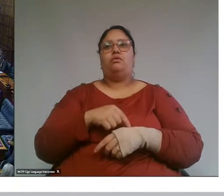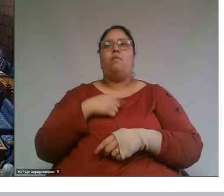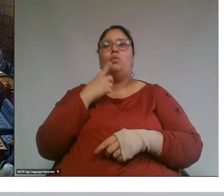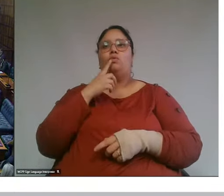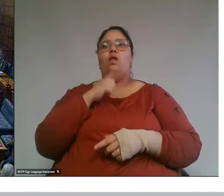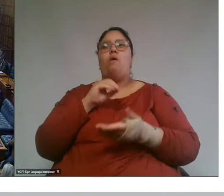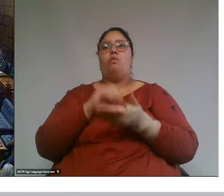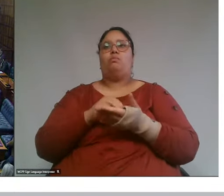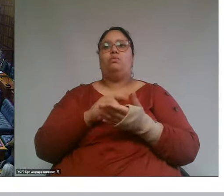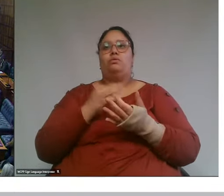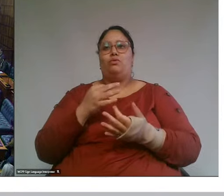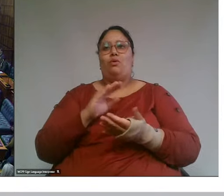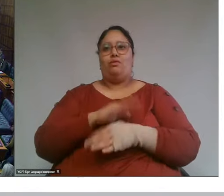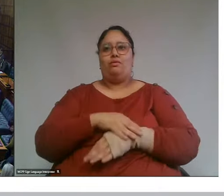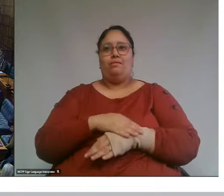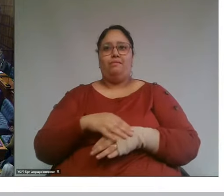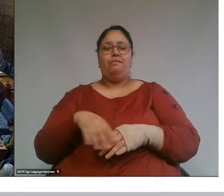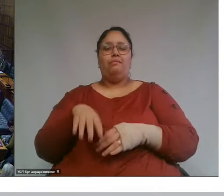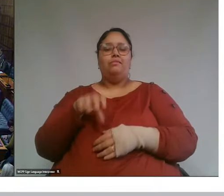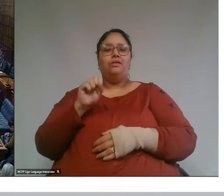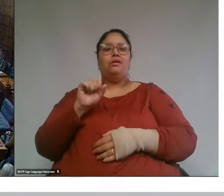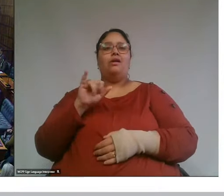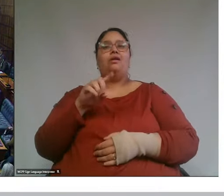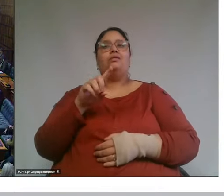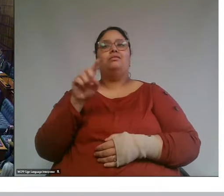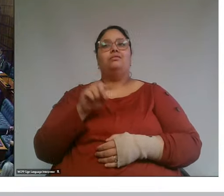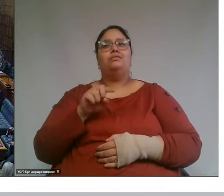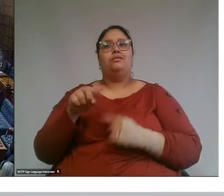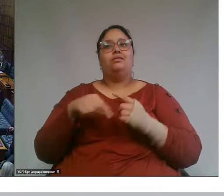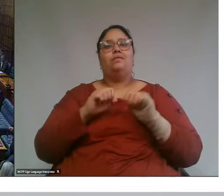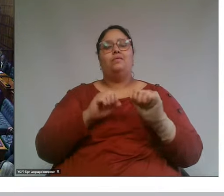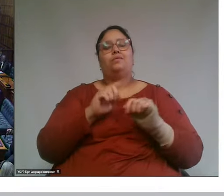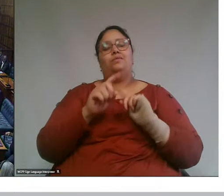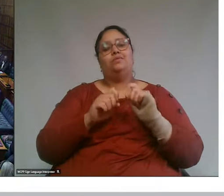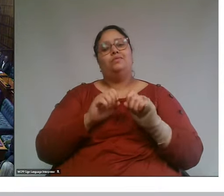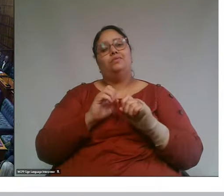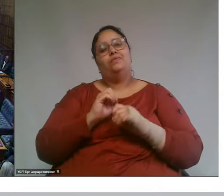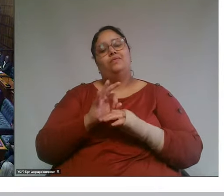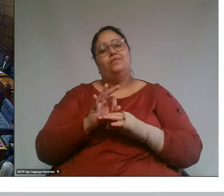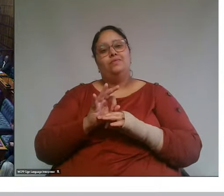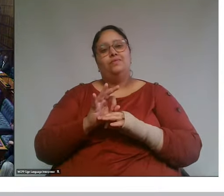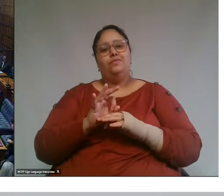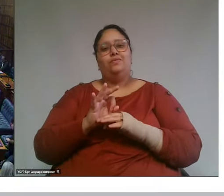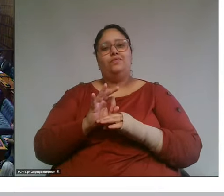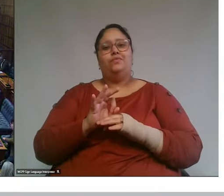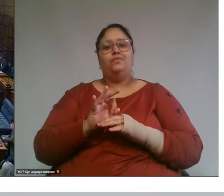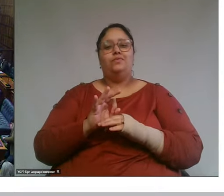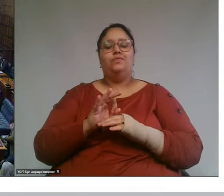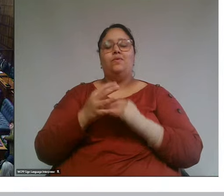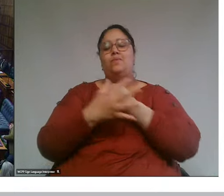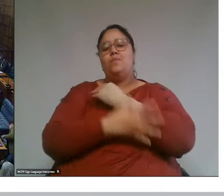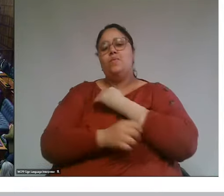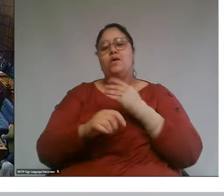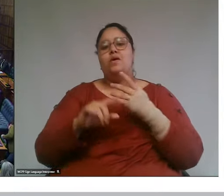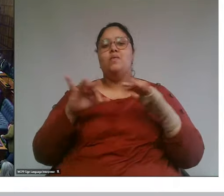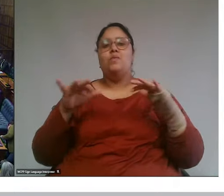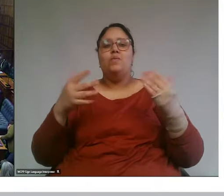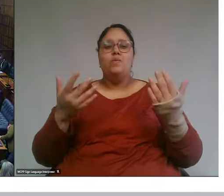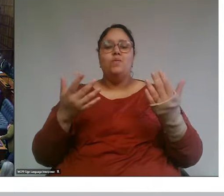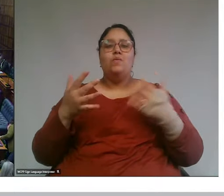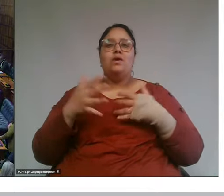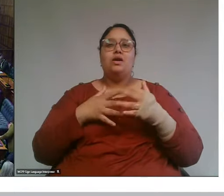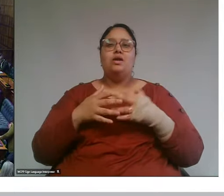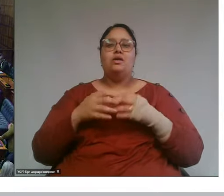to salana ID that uh around the question of um poor or delita